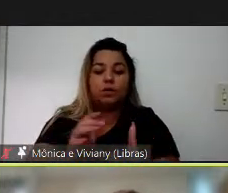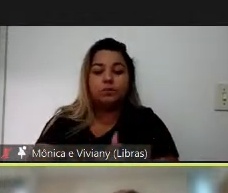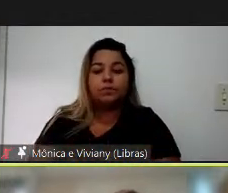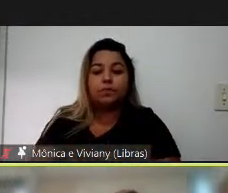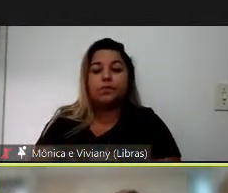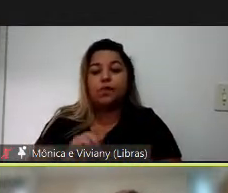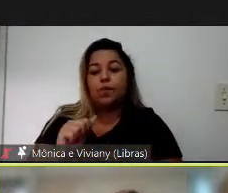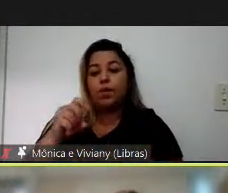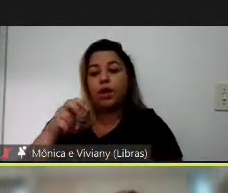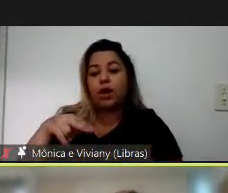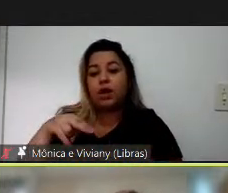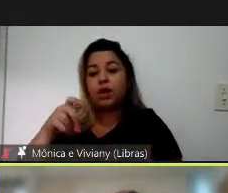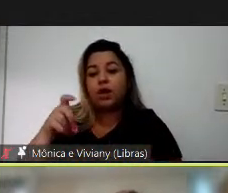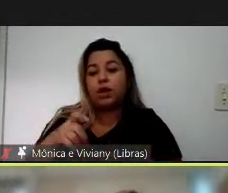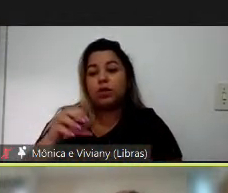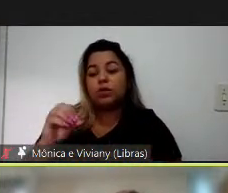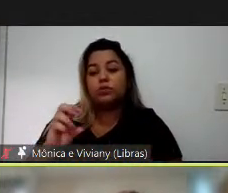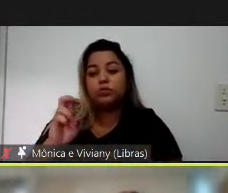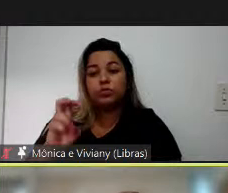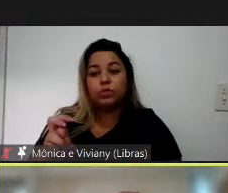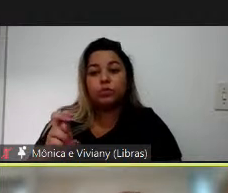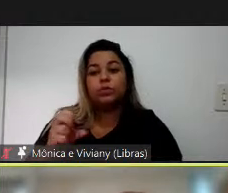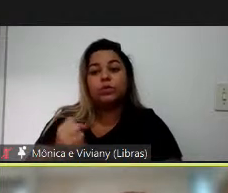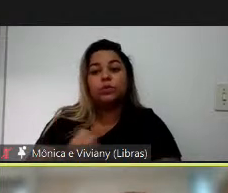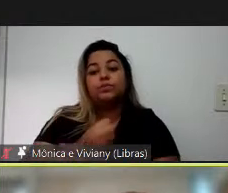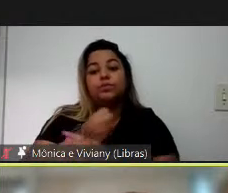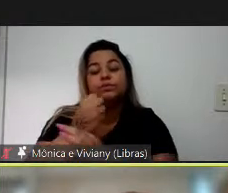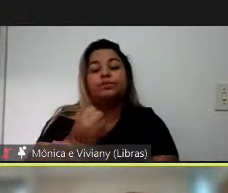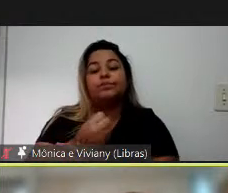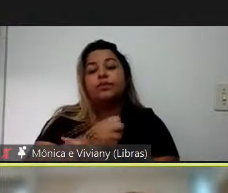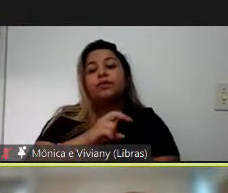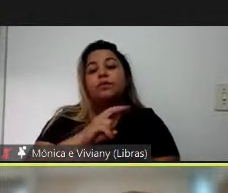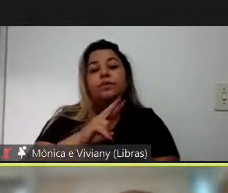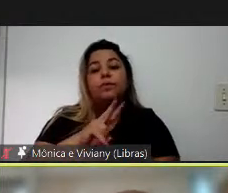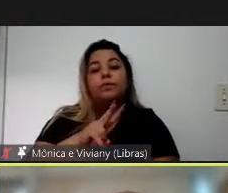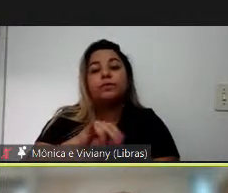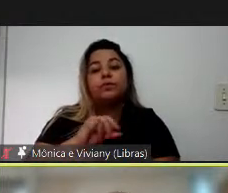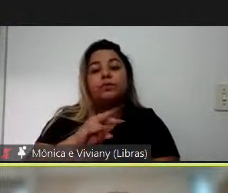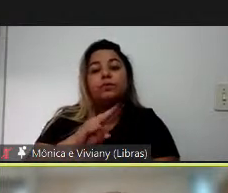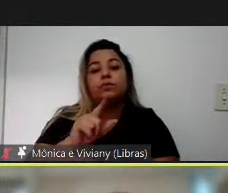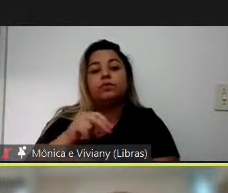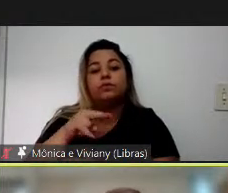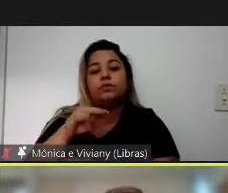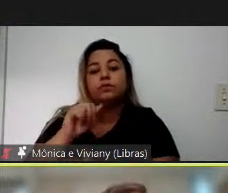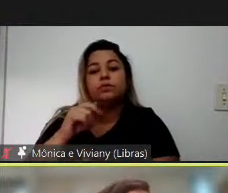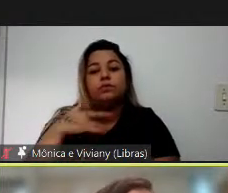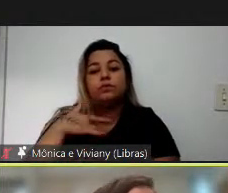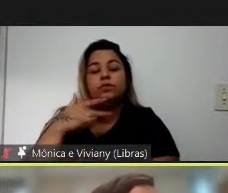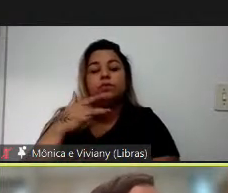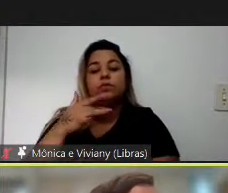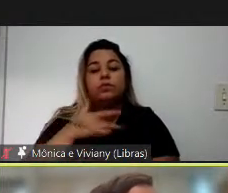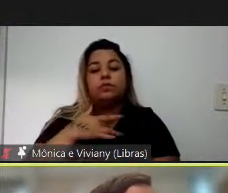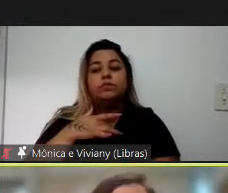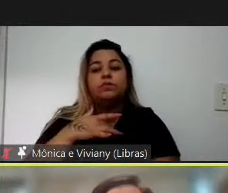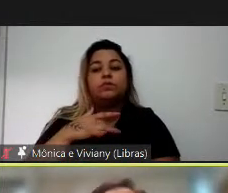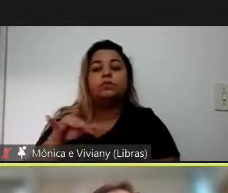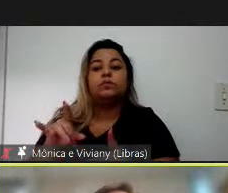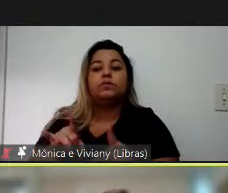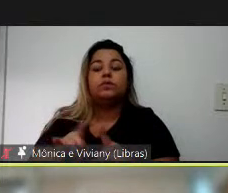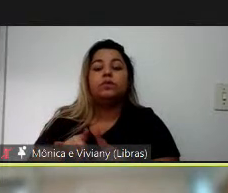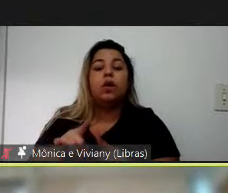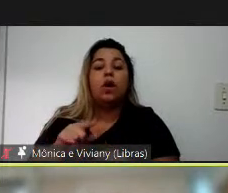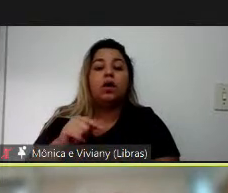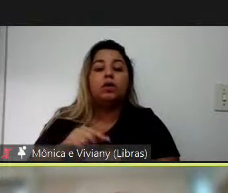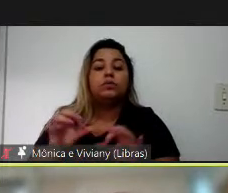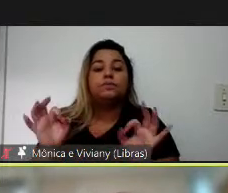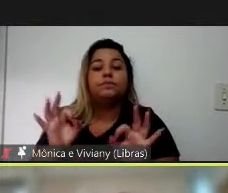And the Annex 5, the materials to support the actions of vigilance in a territory. And then finishing